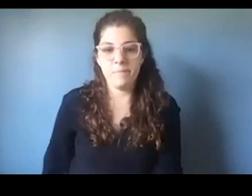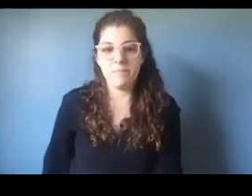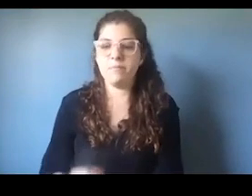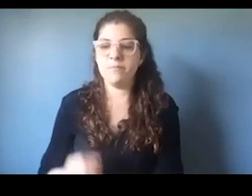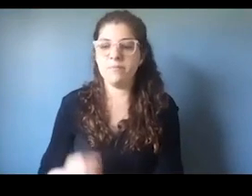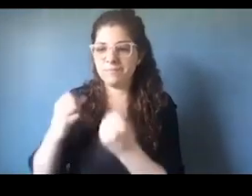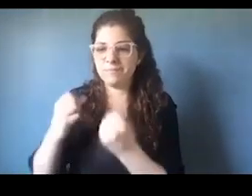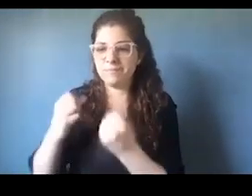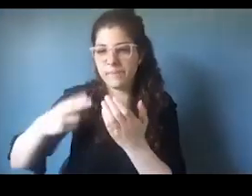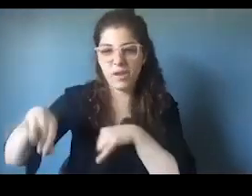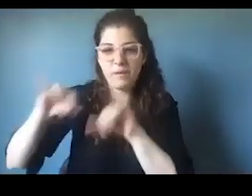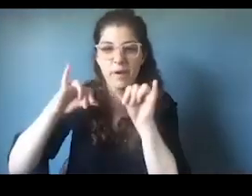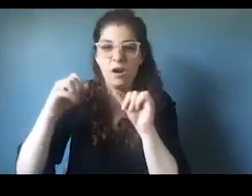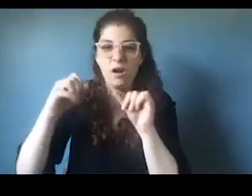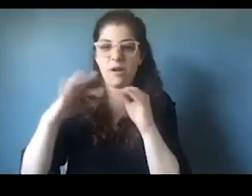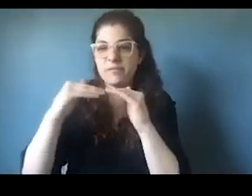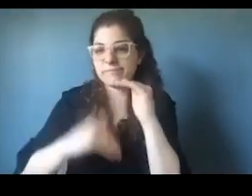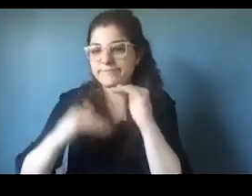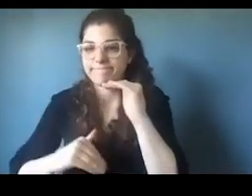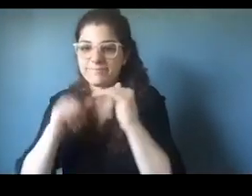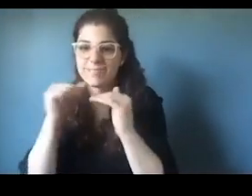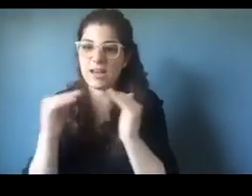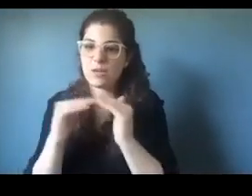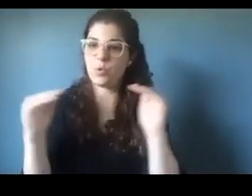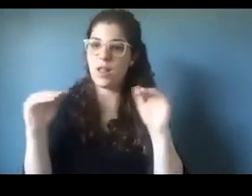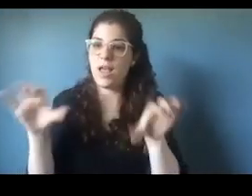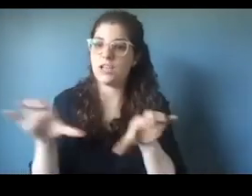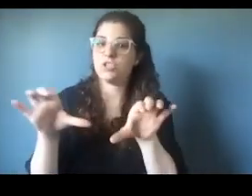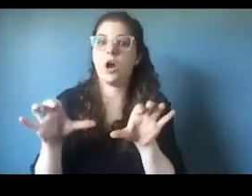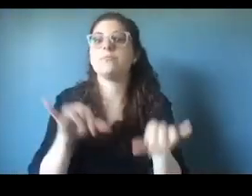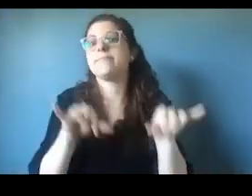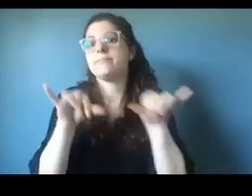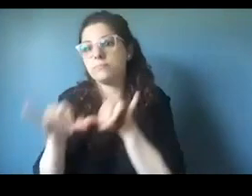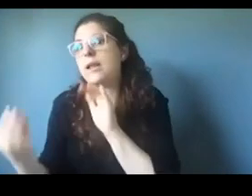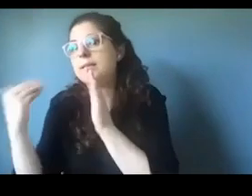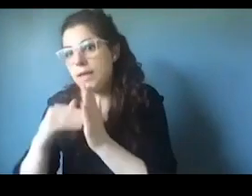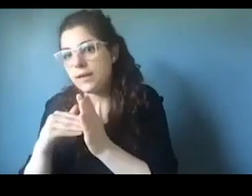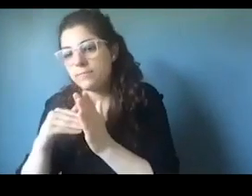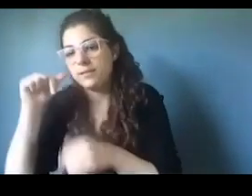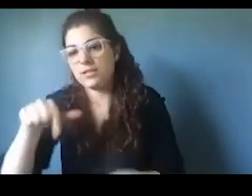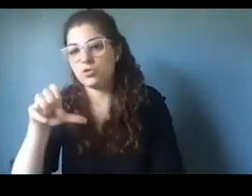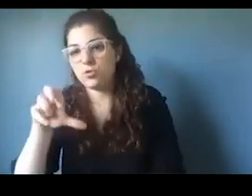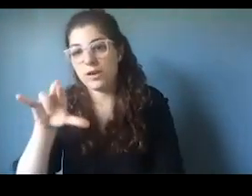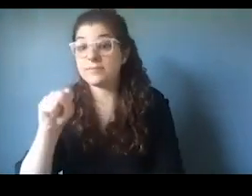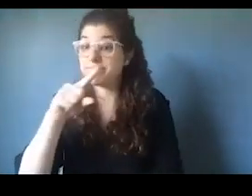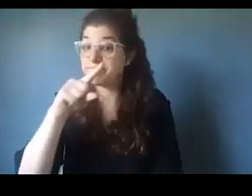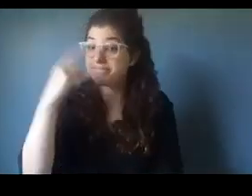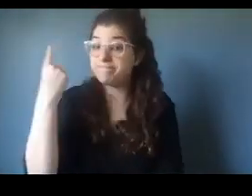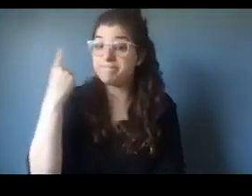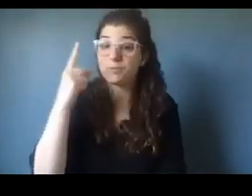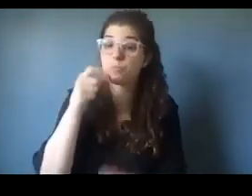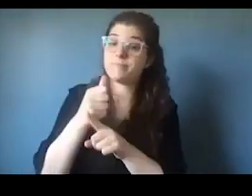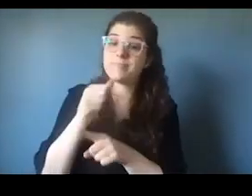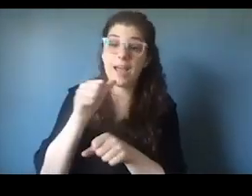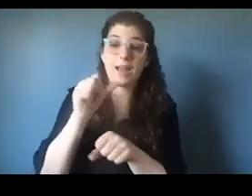of inequitable access to UI benefits are being repeated in this crisis. So African Americans are who are unemployed are